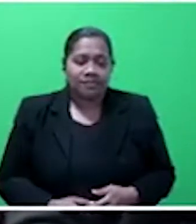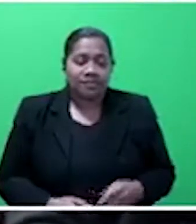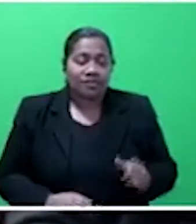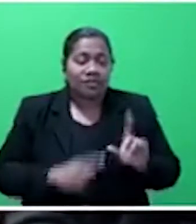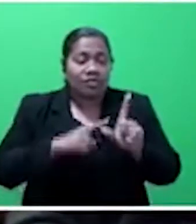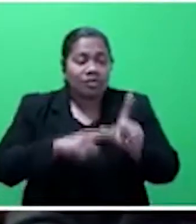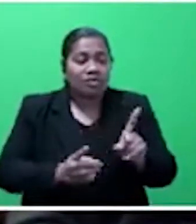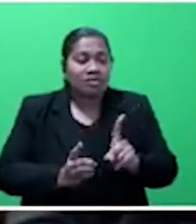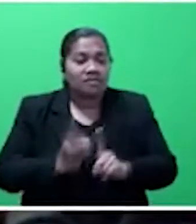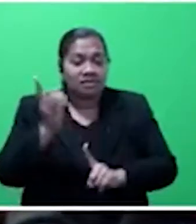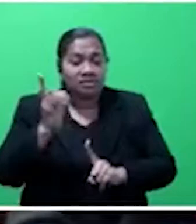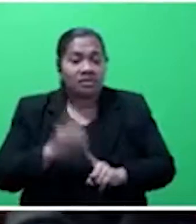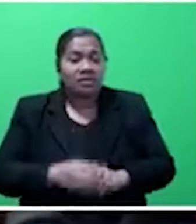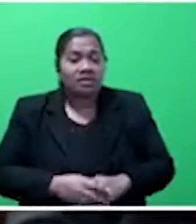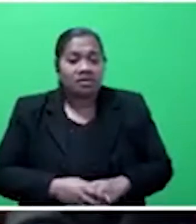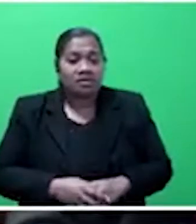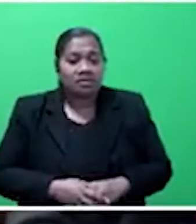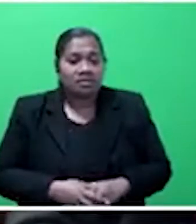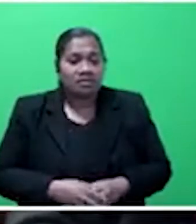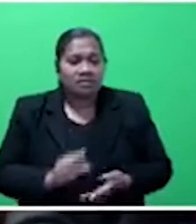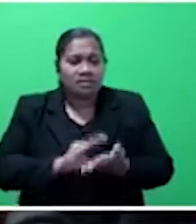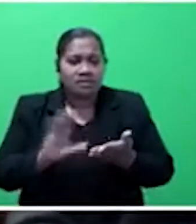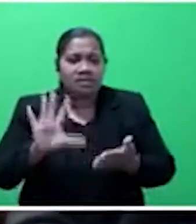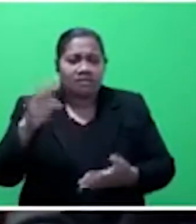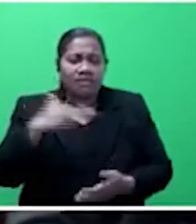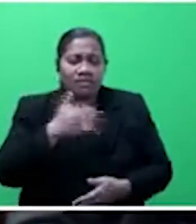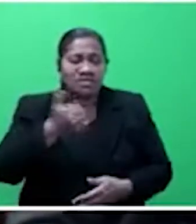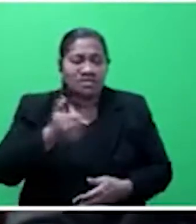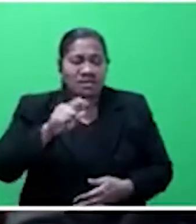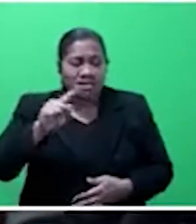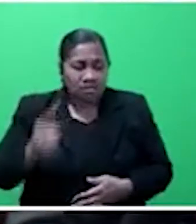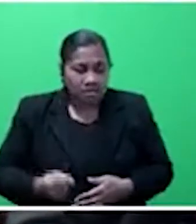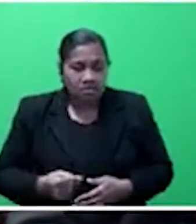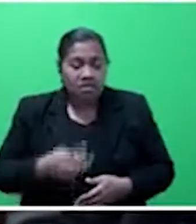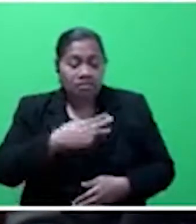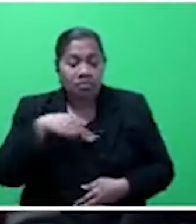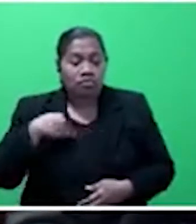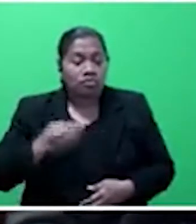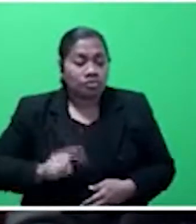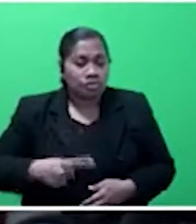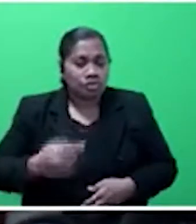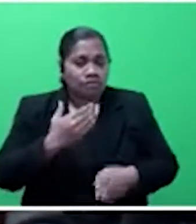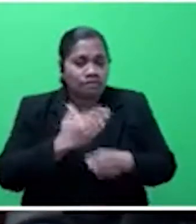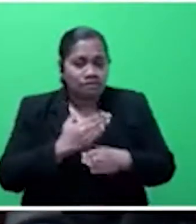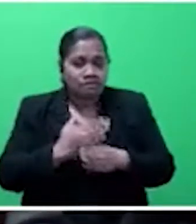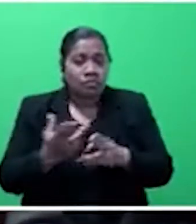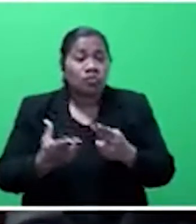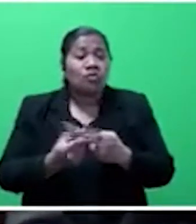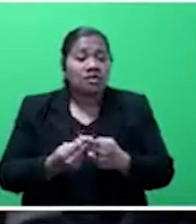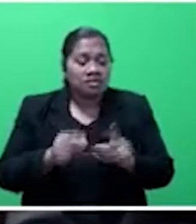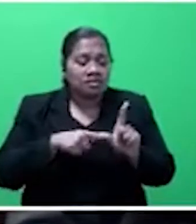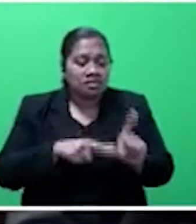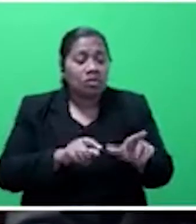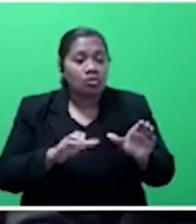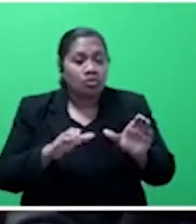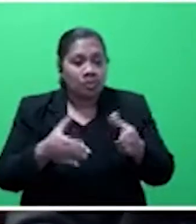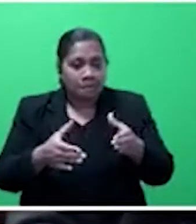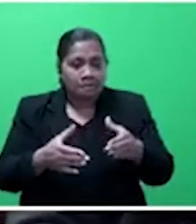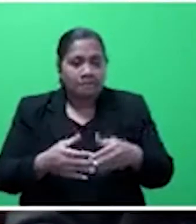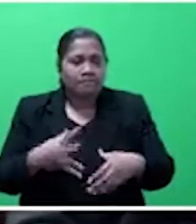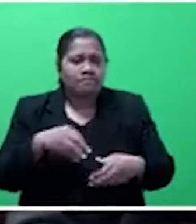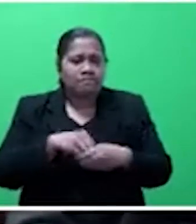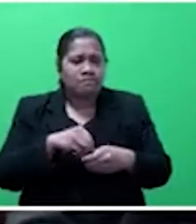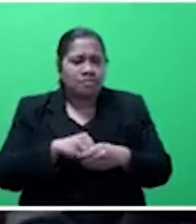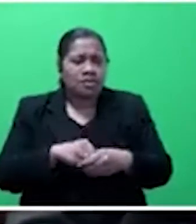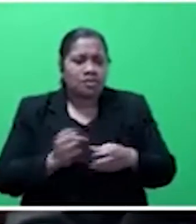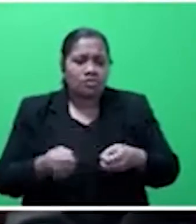initiatives with an allocation of 516,000, the Ministry continues to work with youth groups. This includes providing